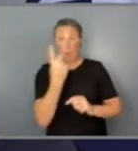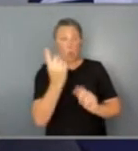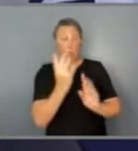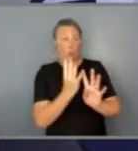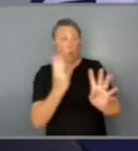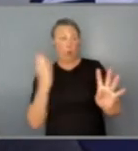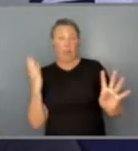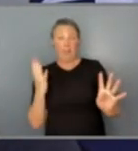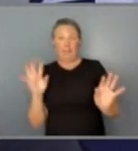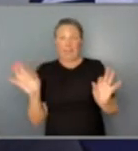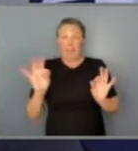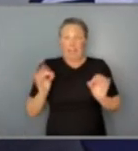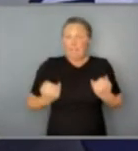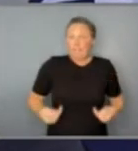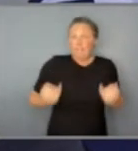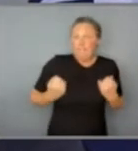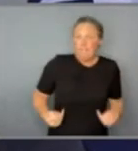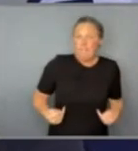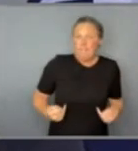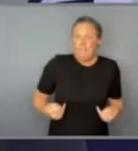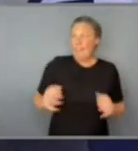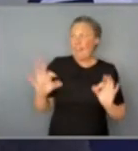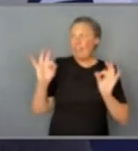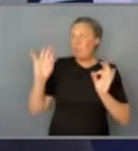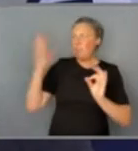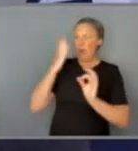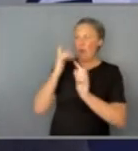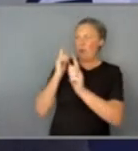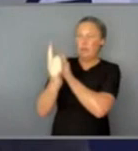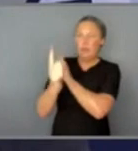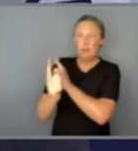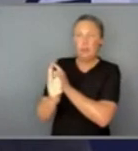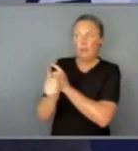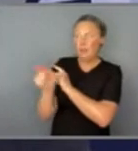symptomatic, they're not a close contact, they're not even a casual